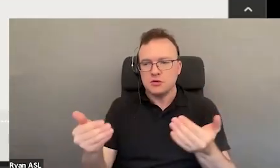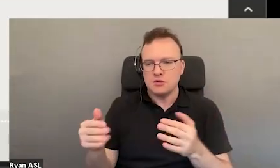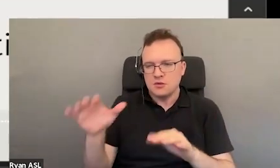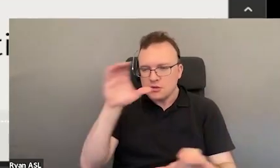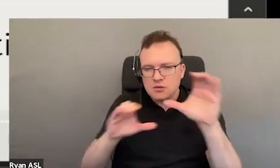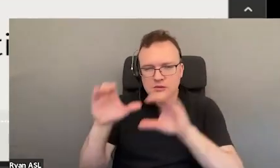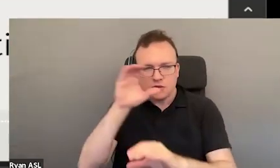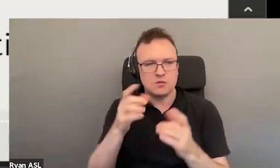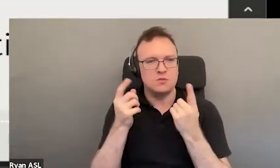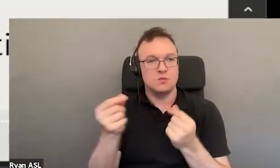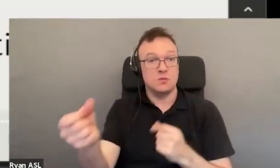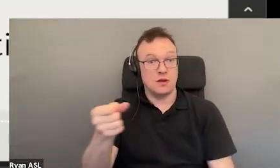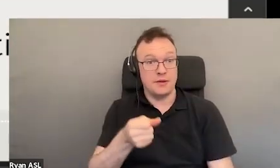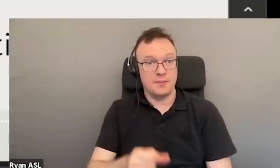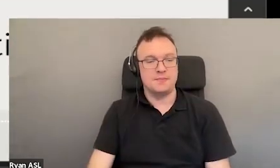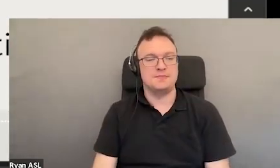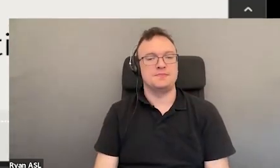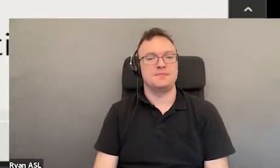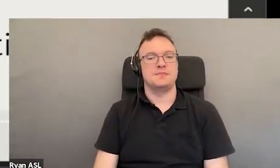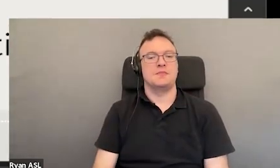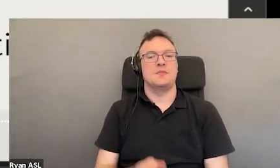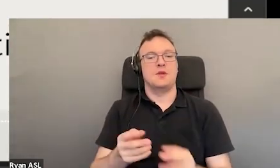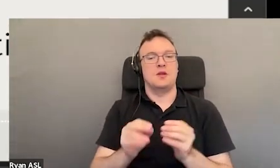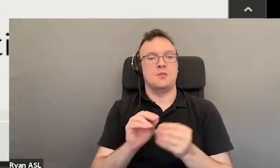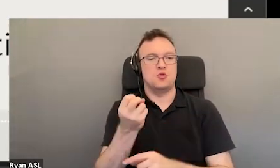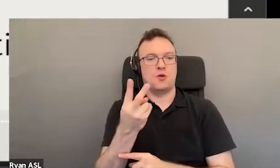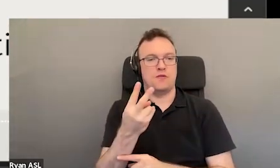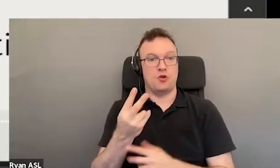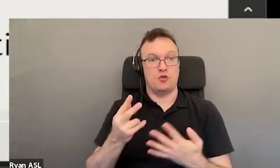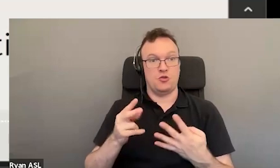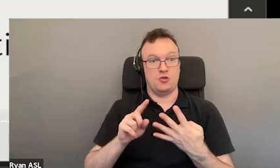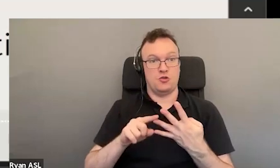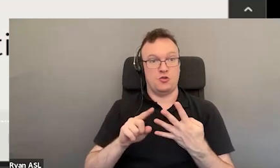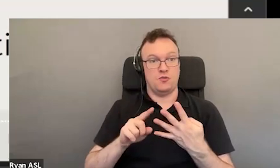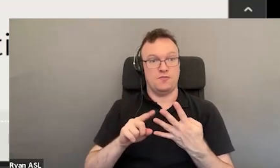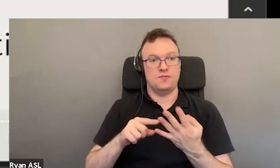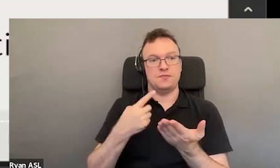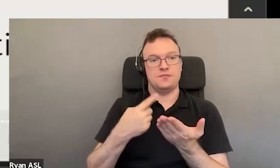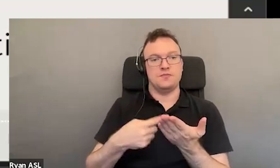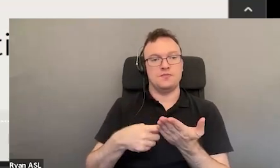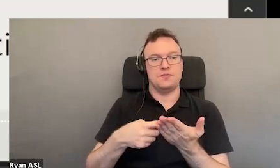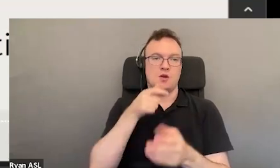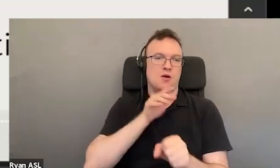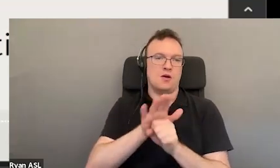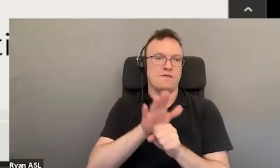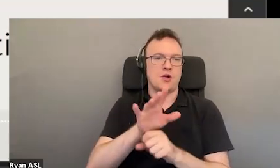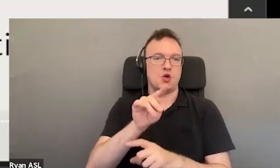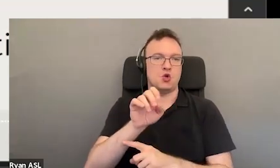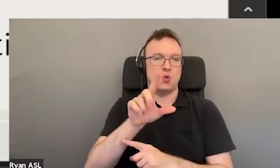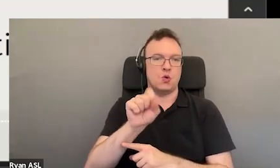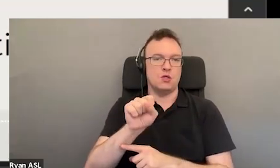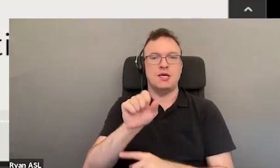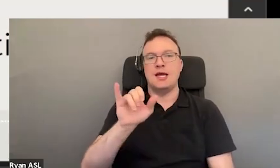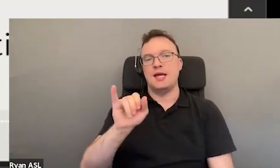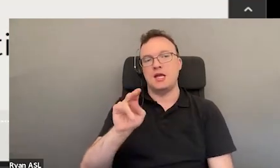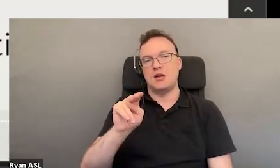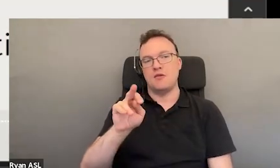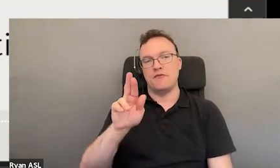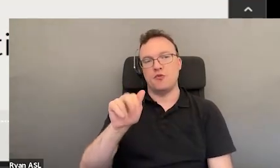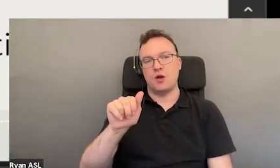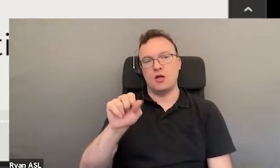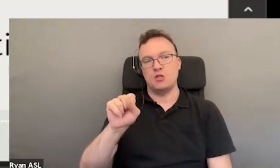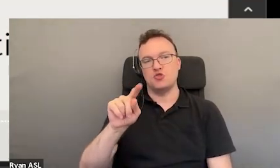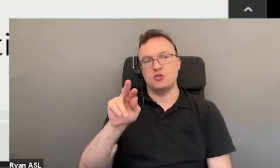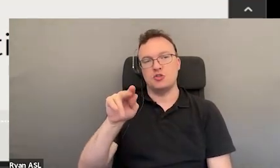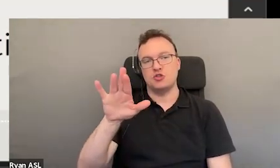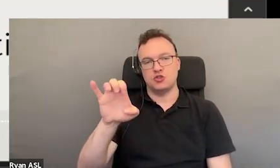Slide 12. Third, let's talk briefly about a barrier of lack of tools or infrastructure.